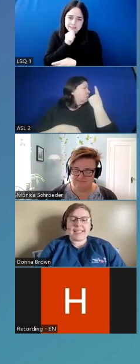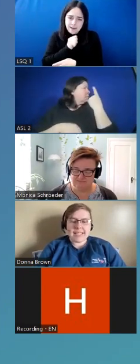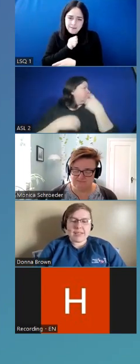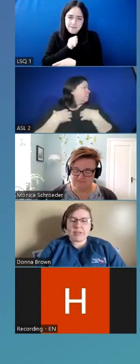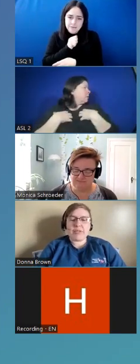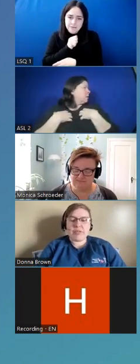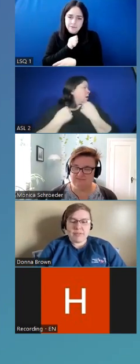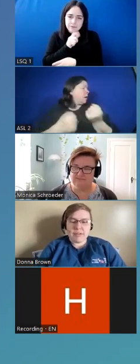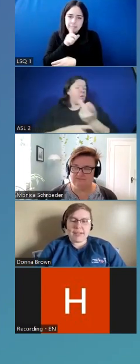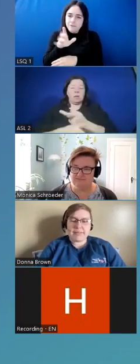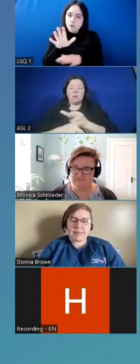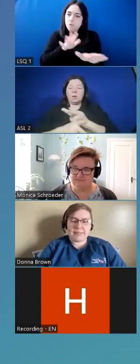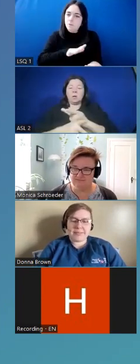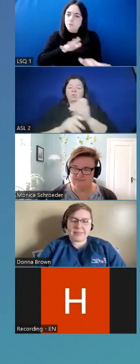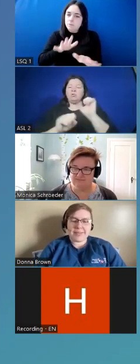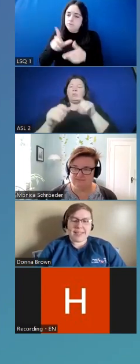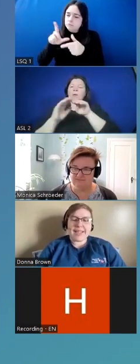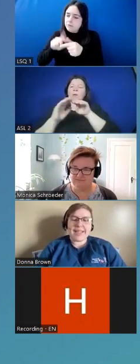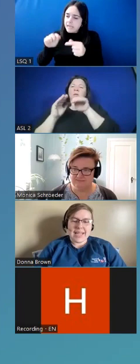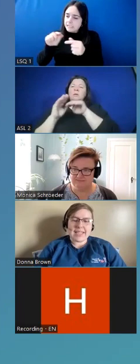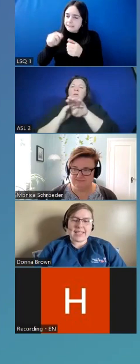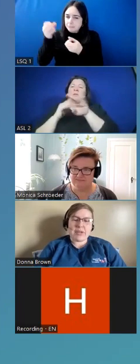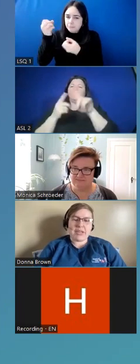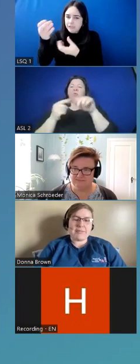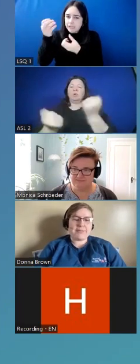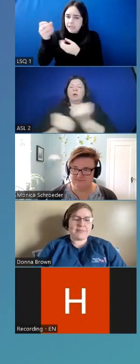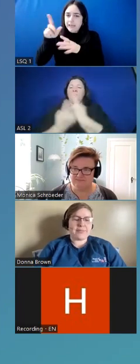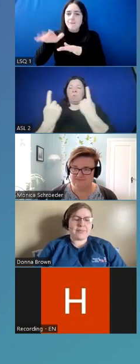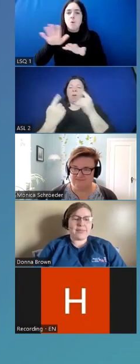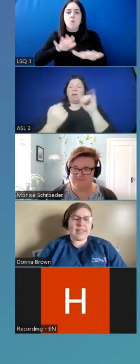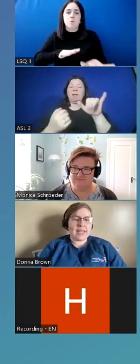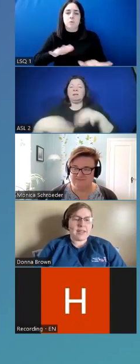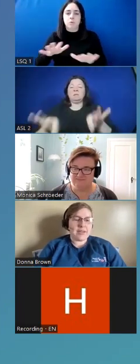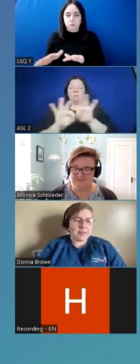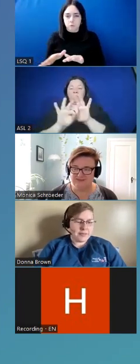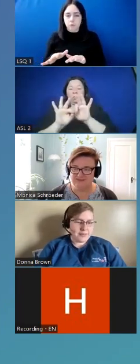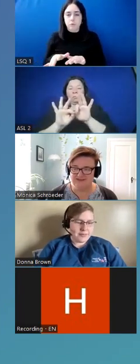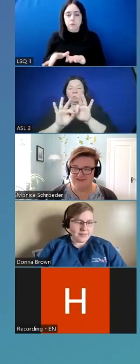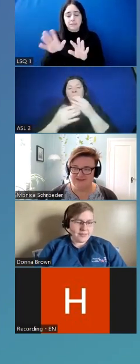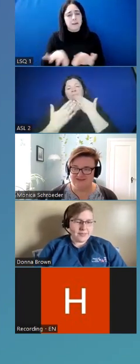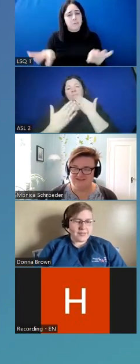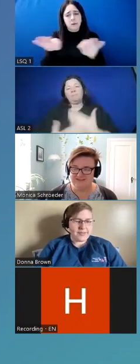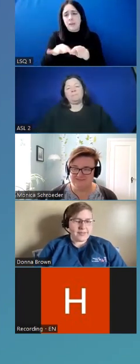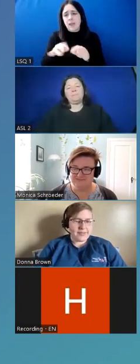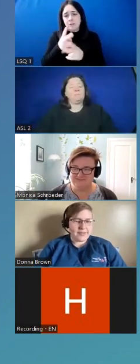be accessible to everyone. That's important. Thank you.